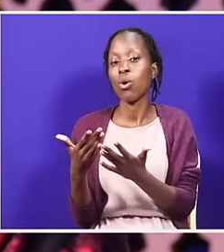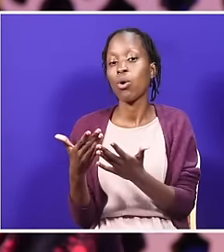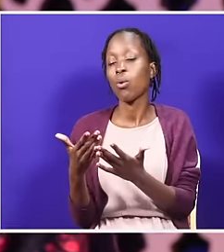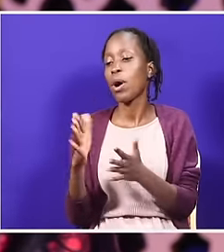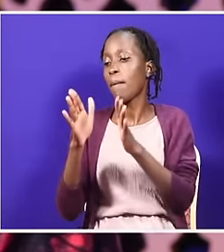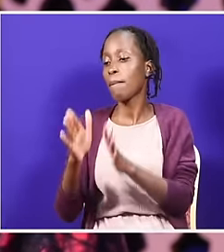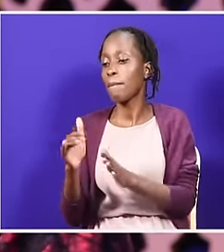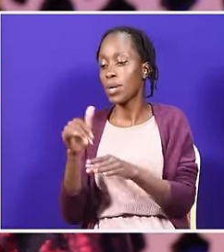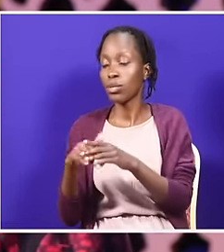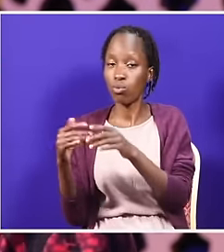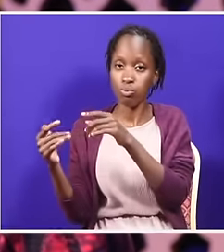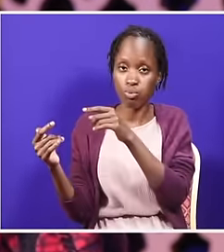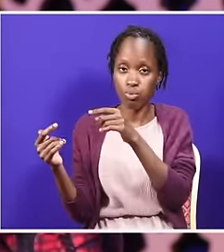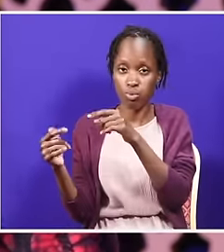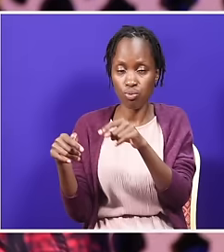in an argument